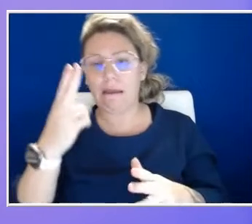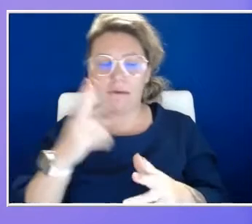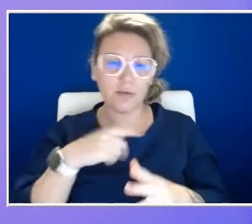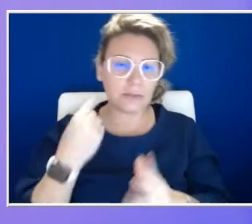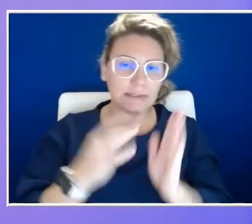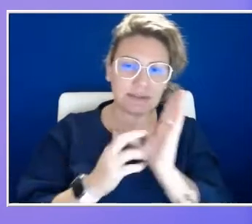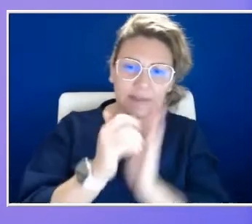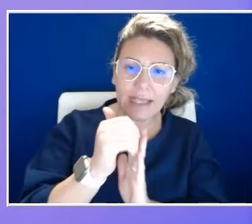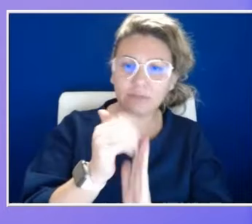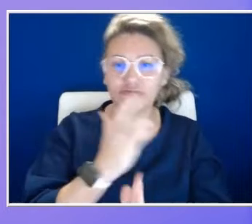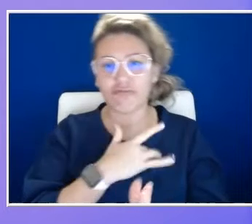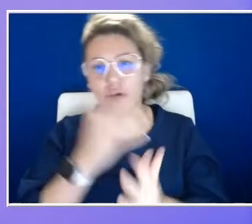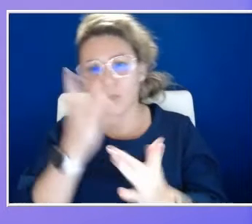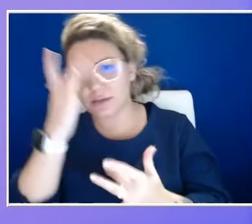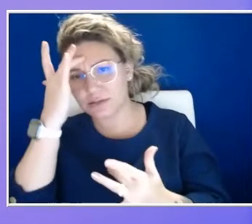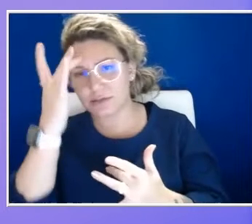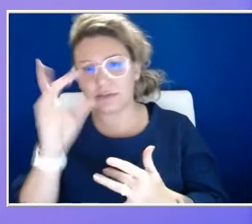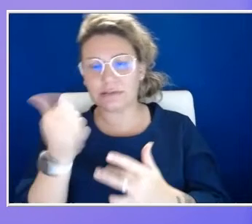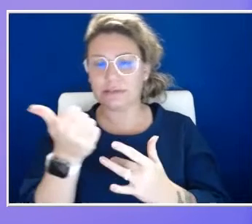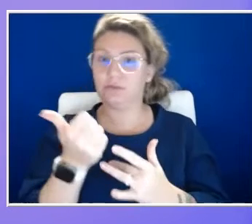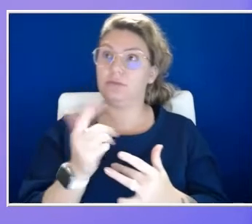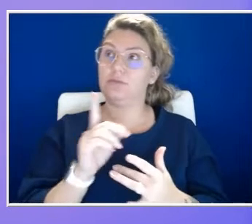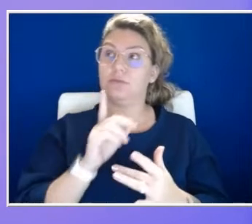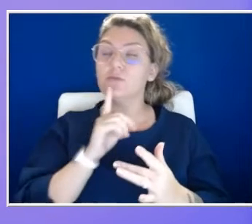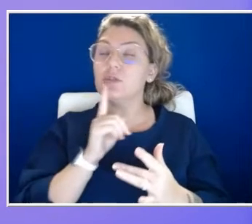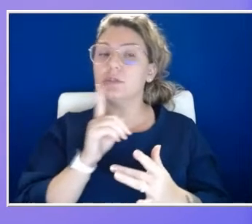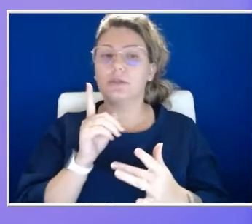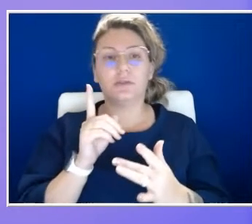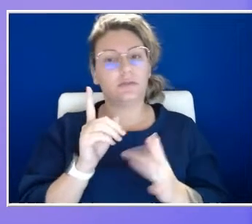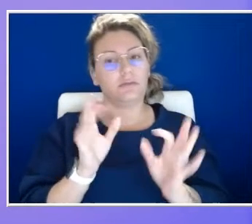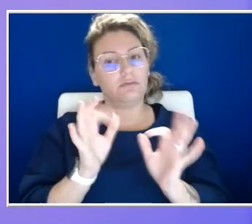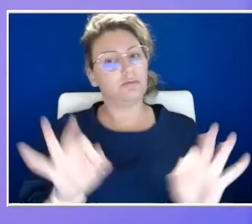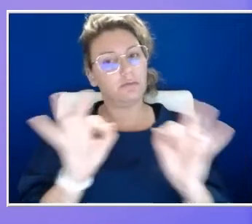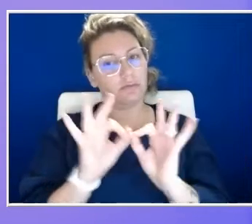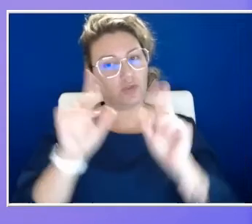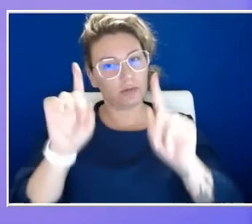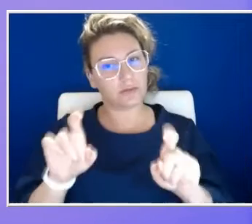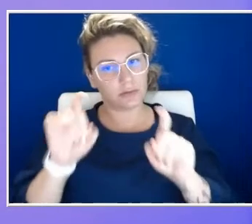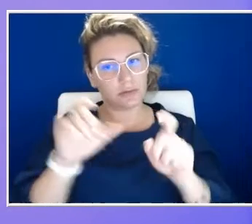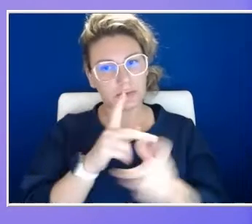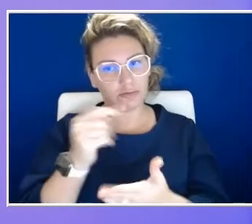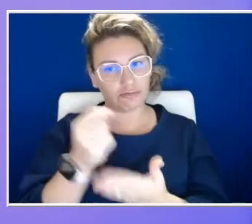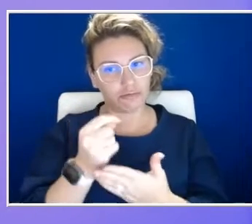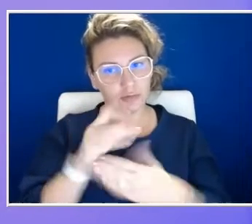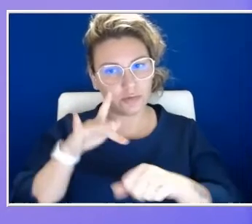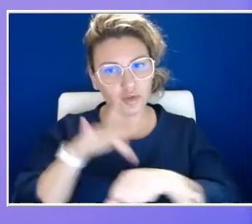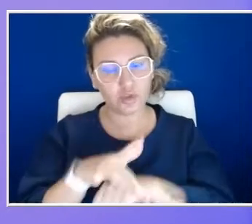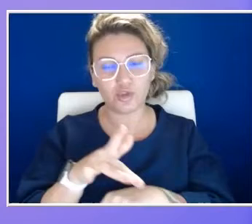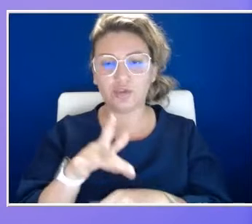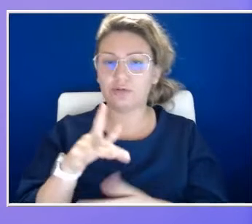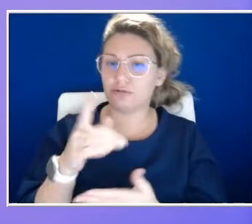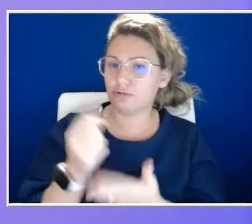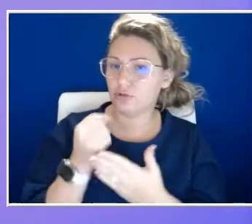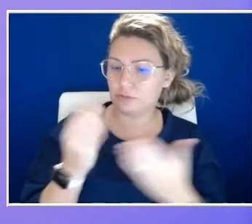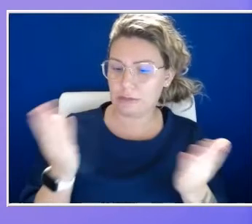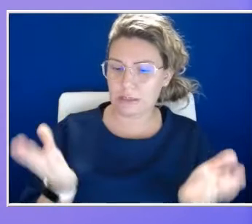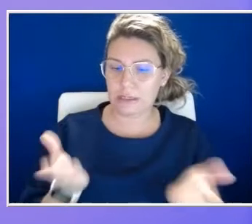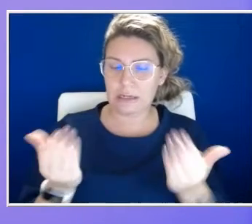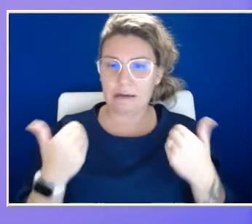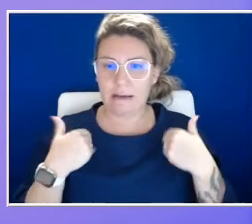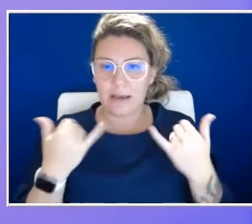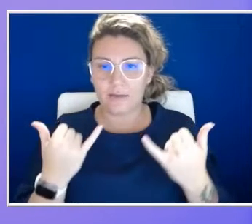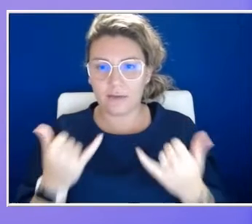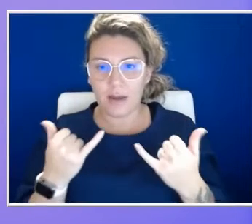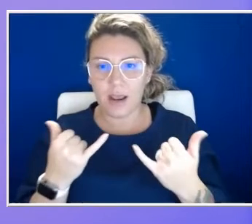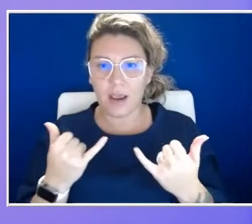of that nature. So it's vitally important to get tested and get on treatment early. The treatment we have, the treatments that we have now, very